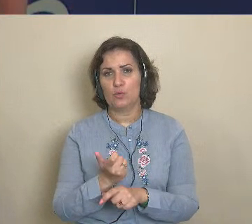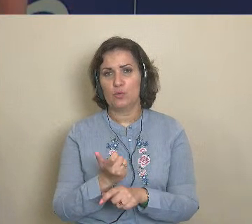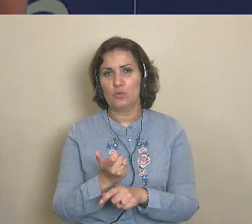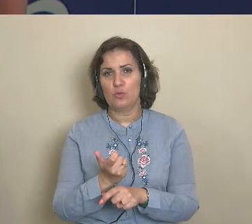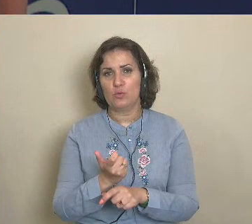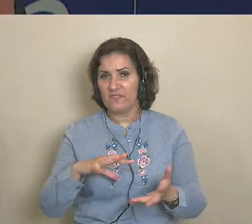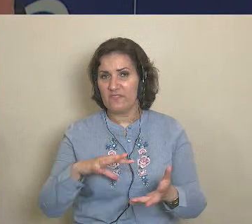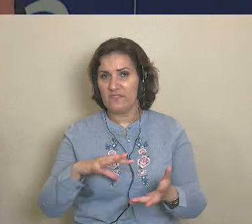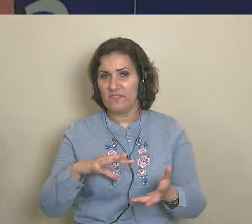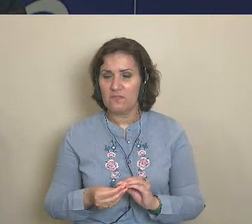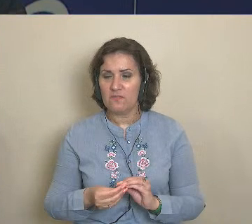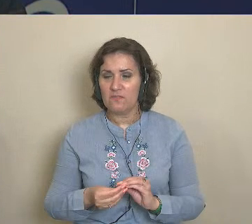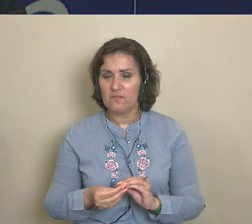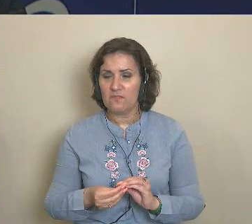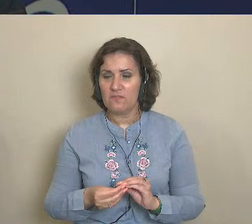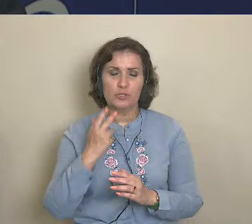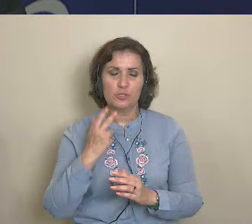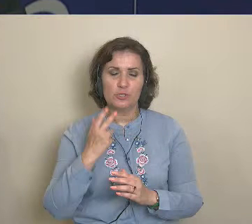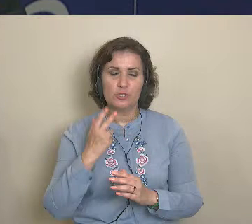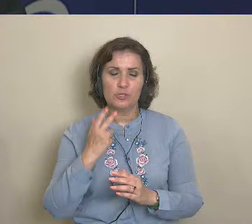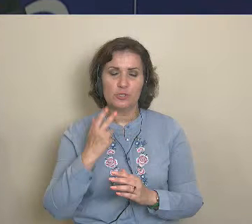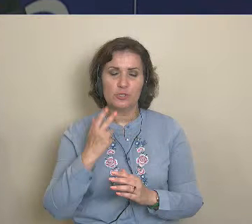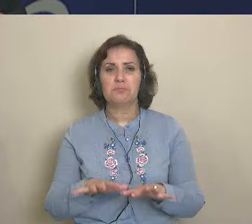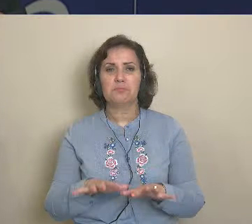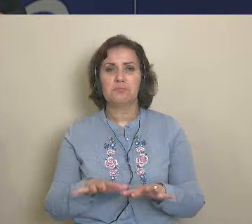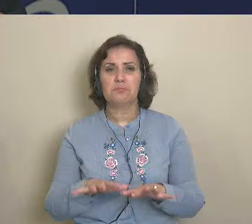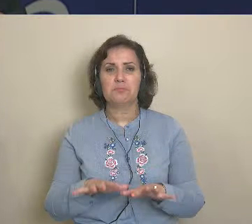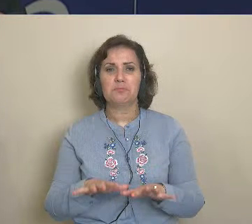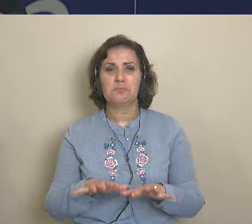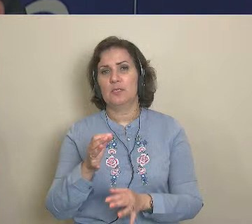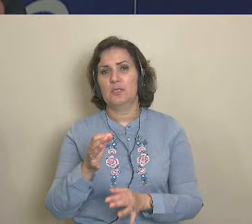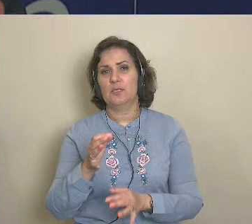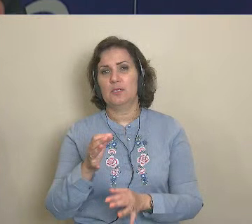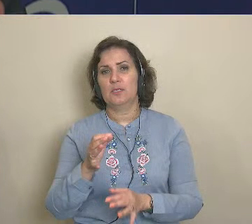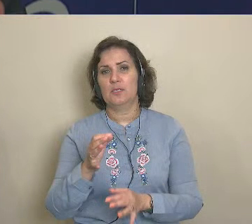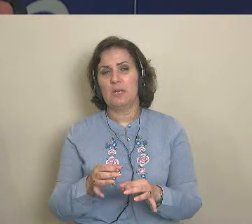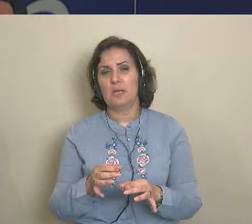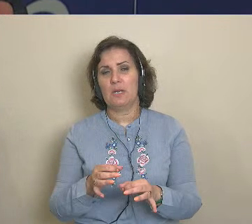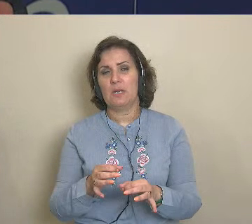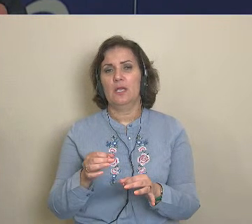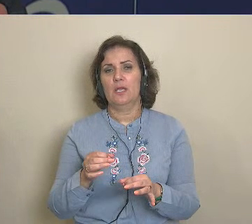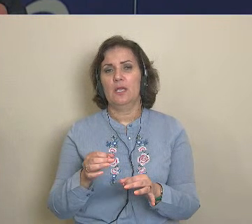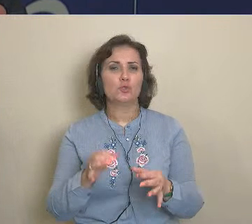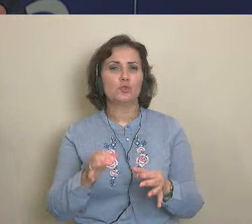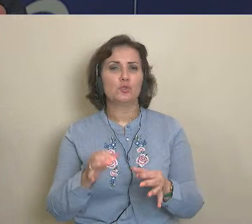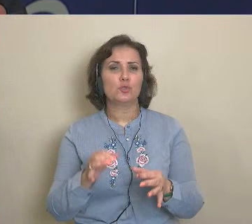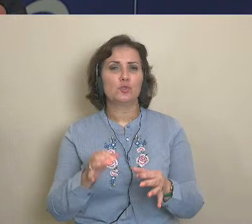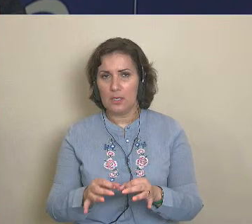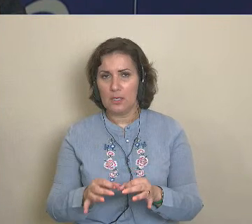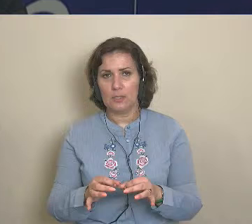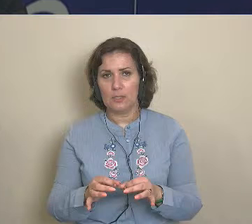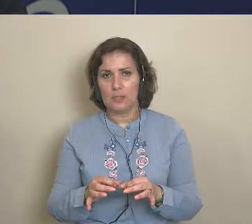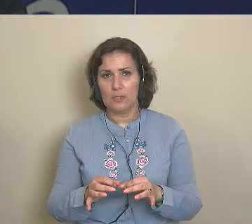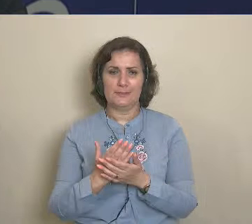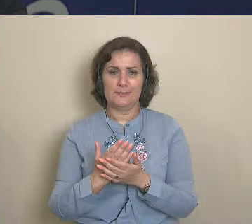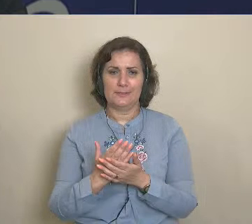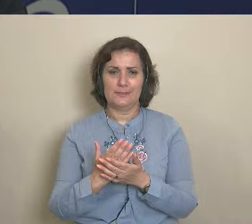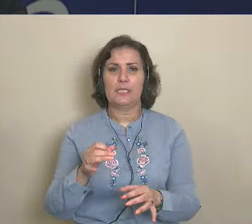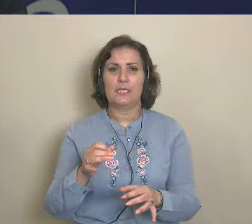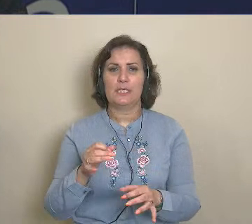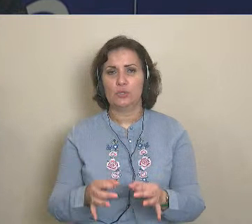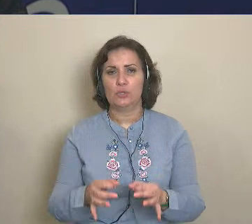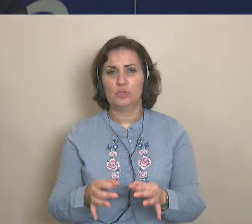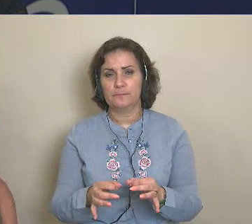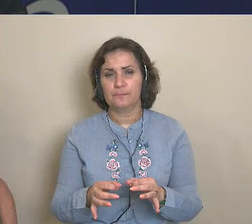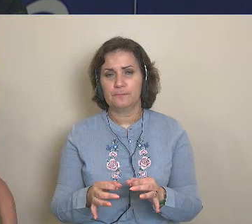their work more efficiently on the ongoing basis, but with the courts of the first instance, local courts, and especially in